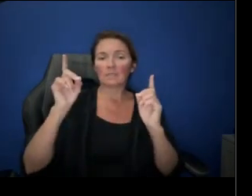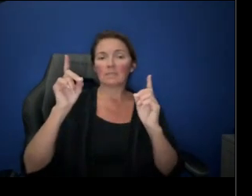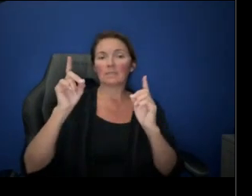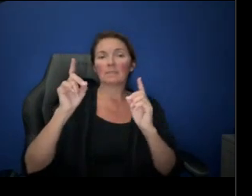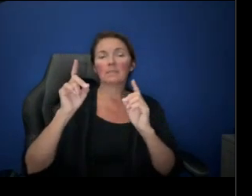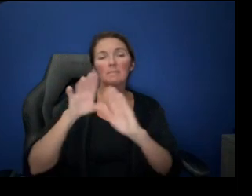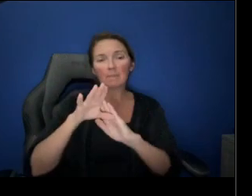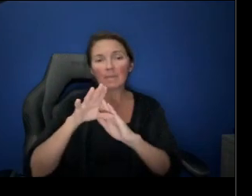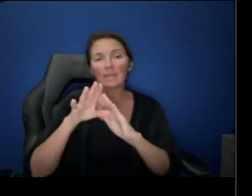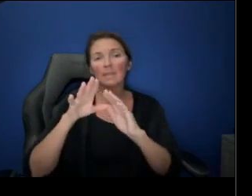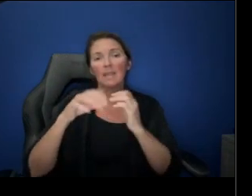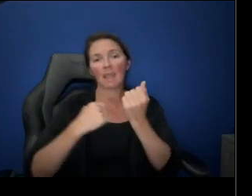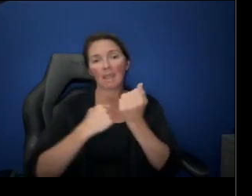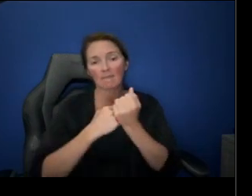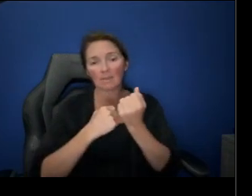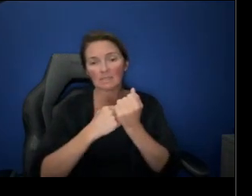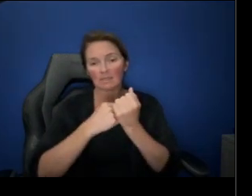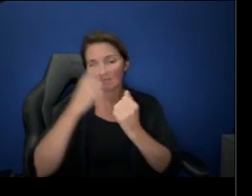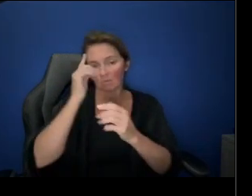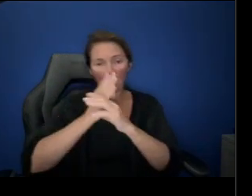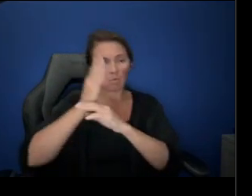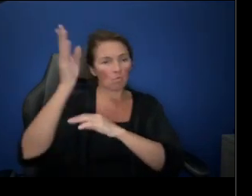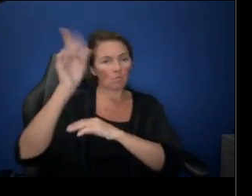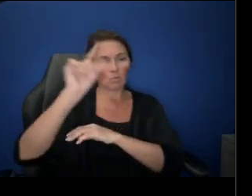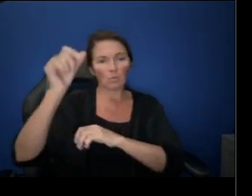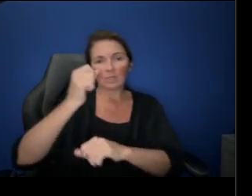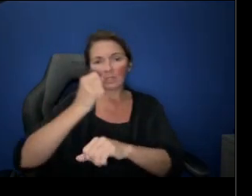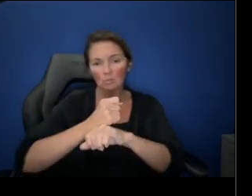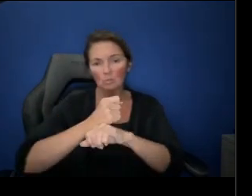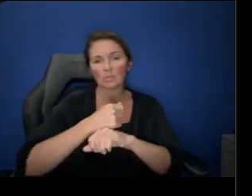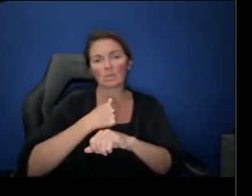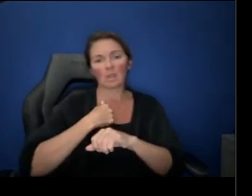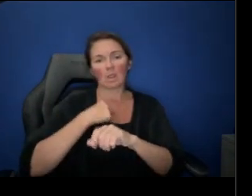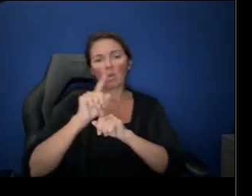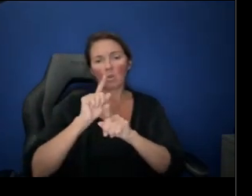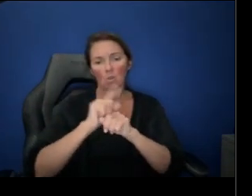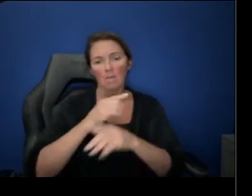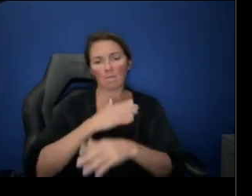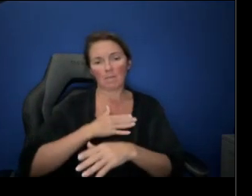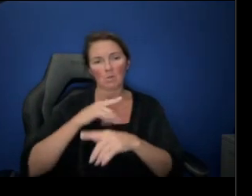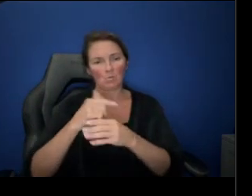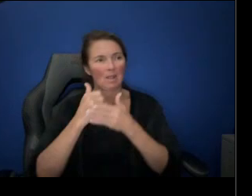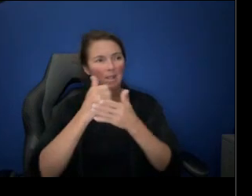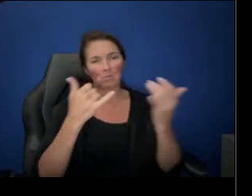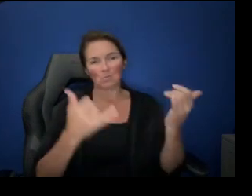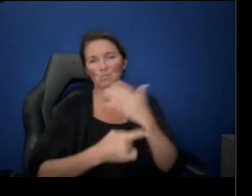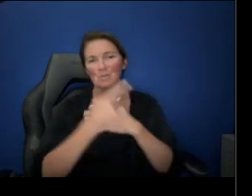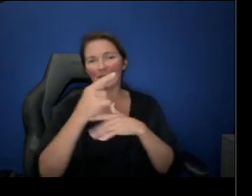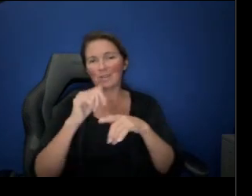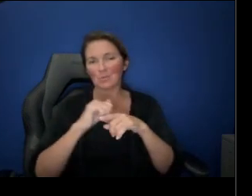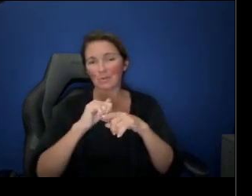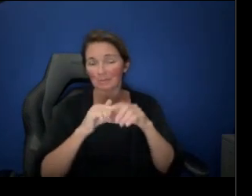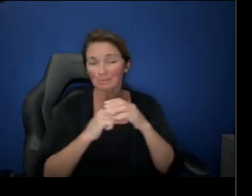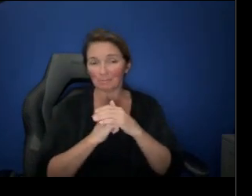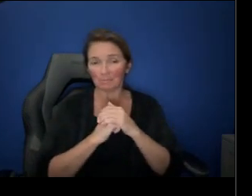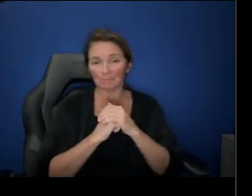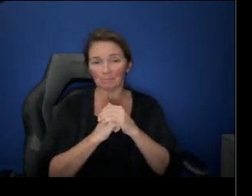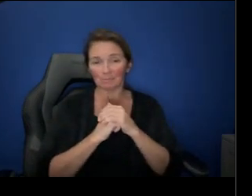media, and advocacy for over 20 years, and I am also pleased to assist with today's training.